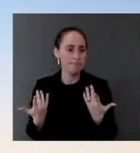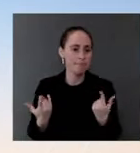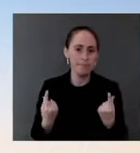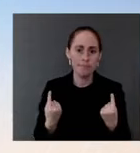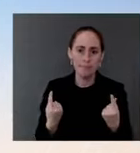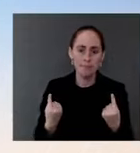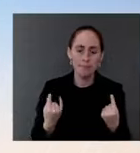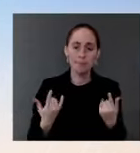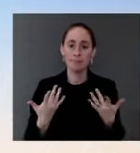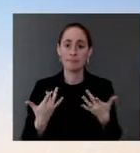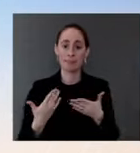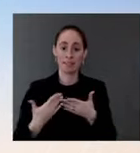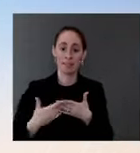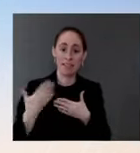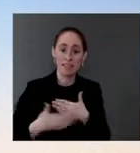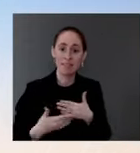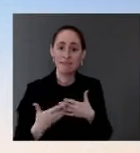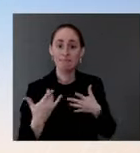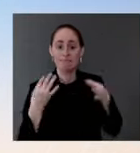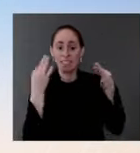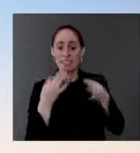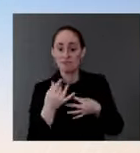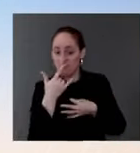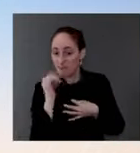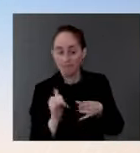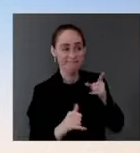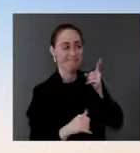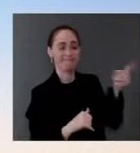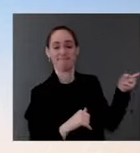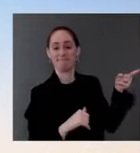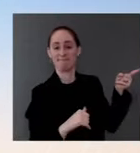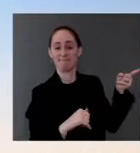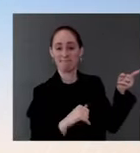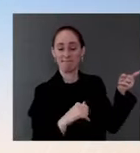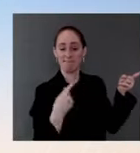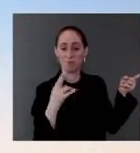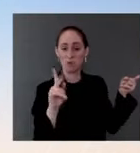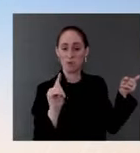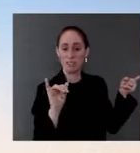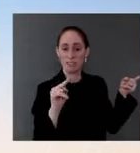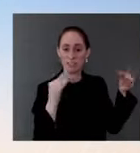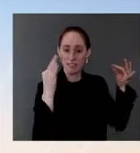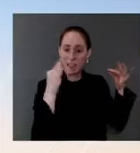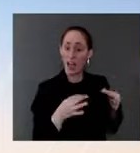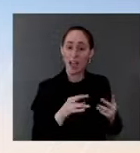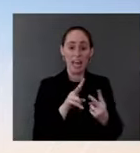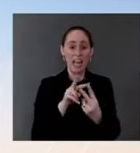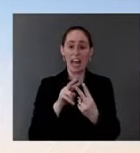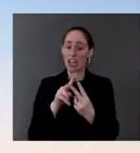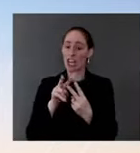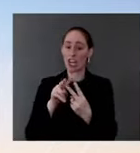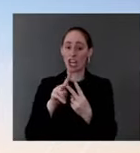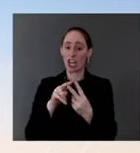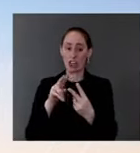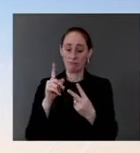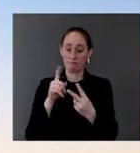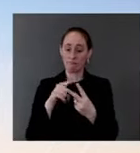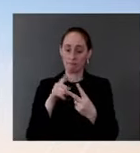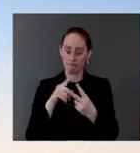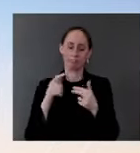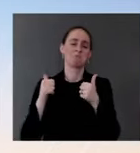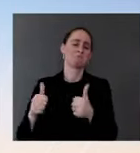the Russian-Ukrainian border or he moves into Ukraine? What's your assessment there? Is that a fair, accurate